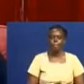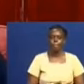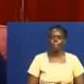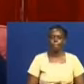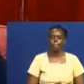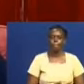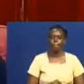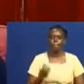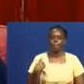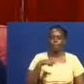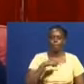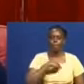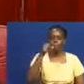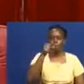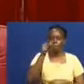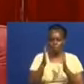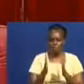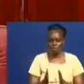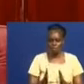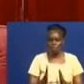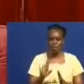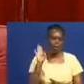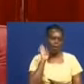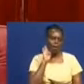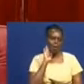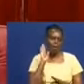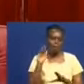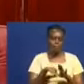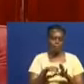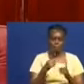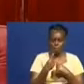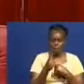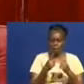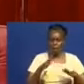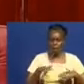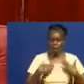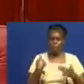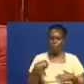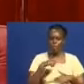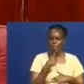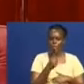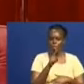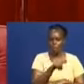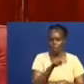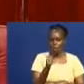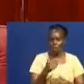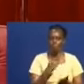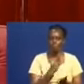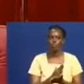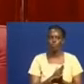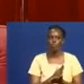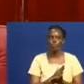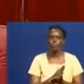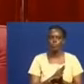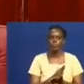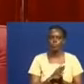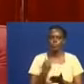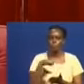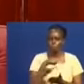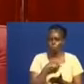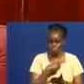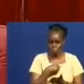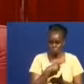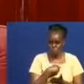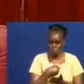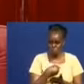We, the politicians in this House, I had my colleague speak. I am so happy that we are now telling each other the truth. We are the